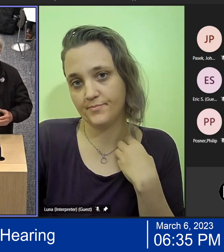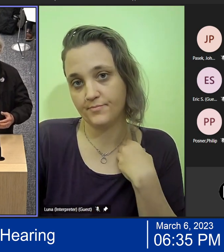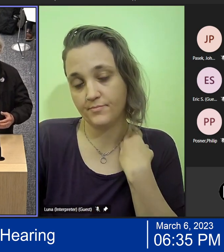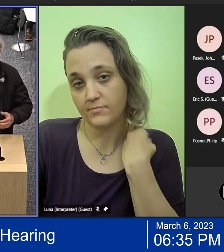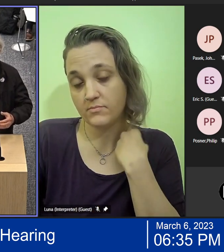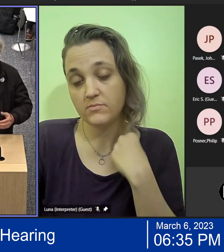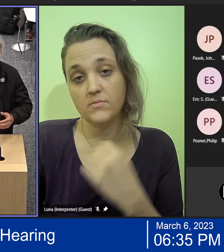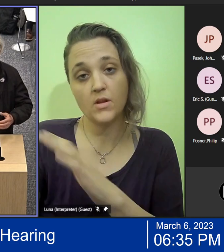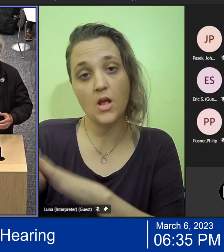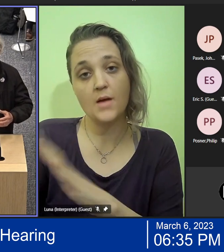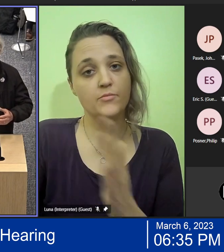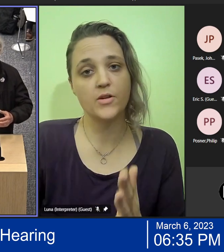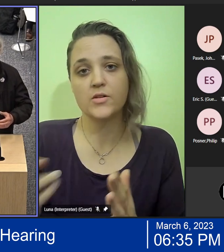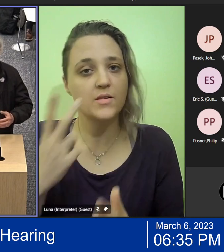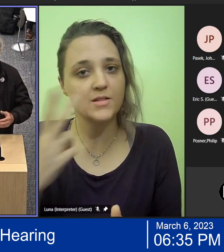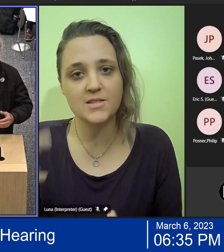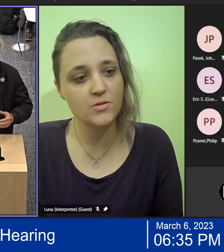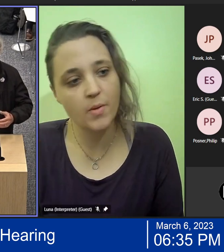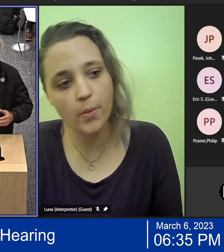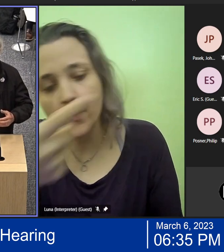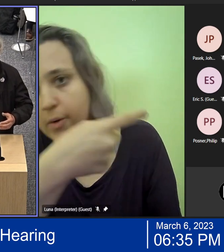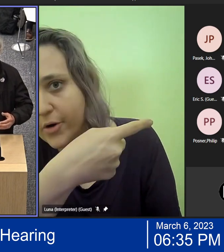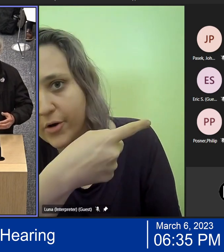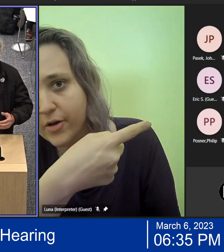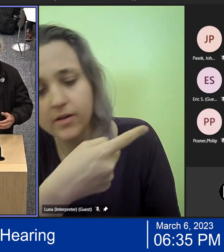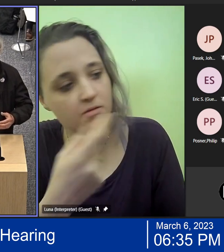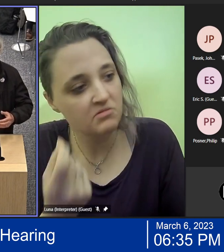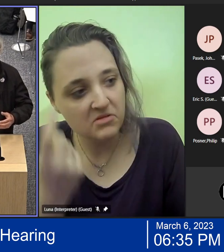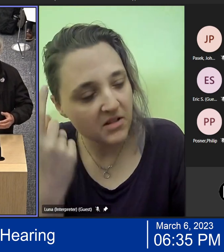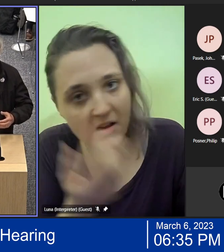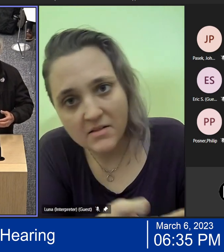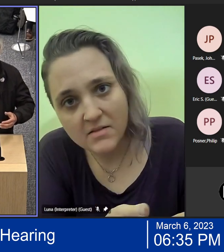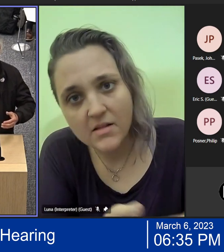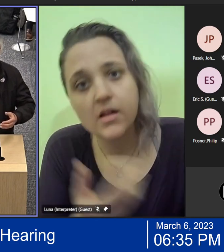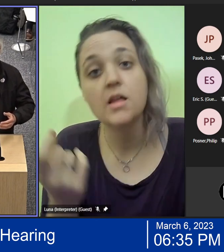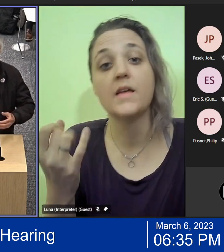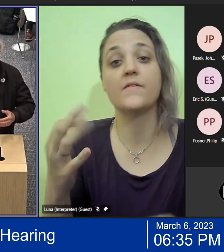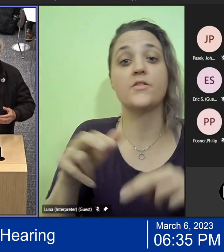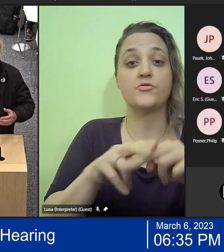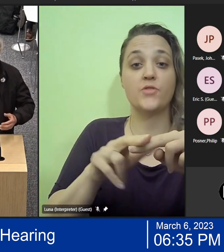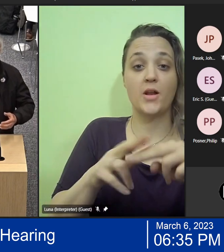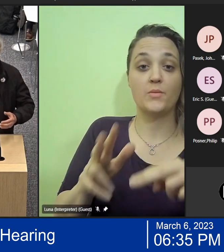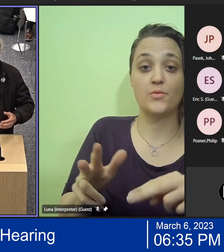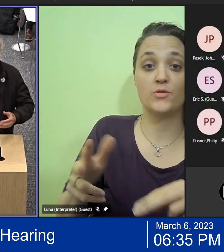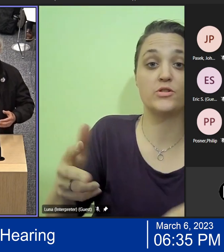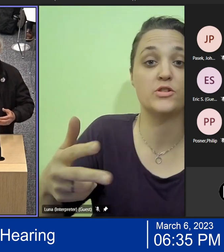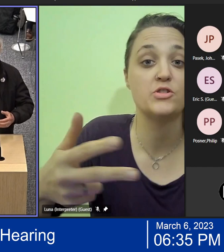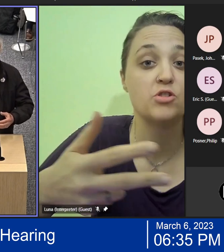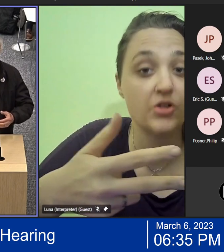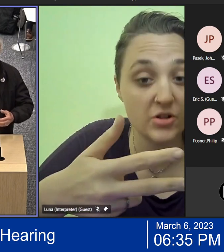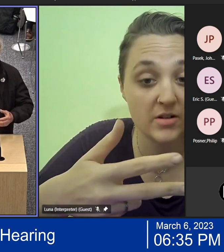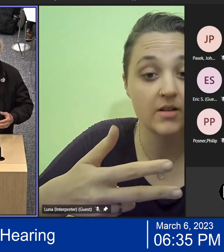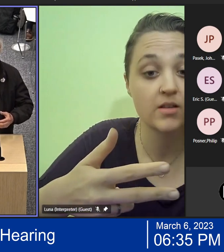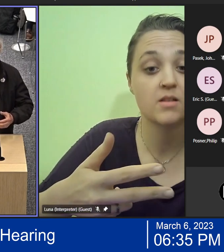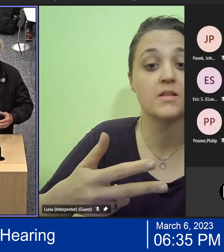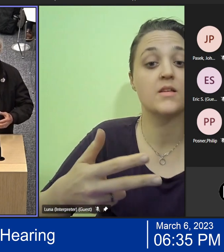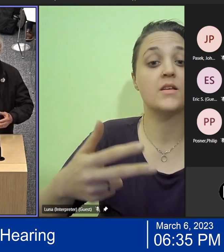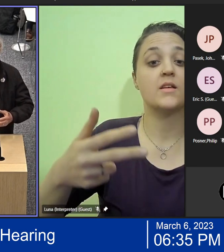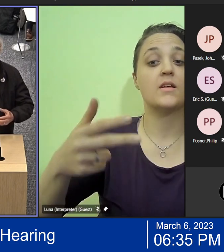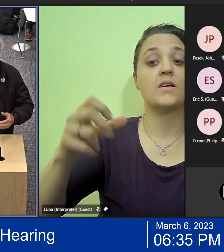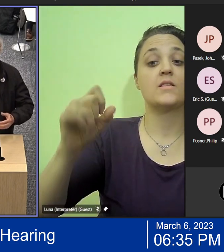in 2009. The operator could not see around the corner and understand. And so as the train approached the